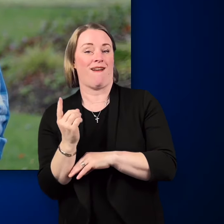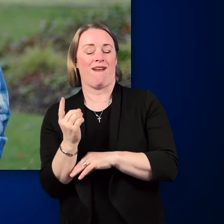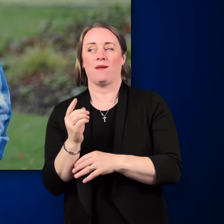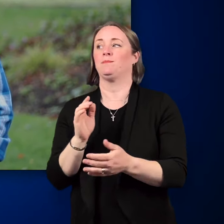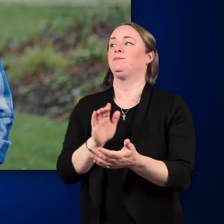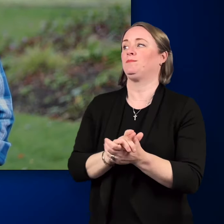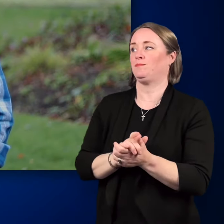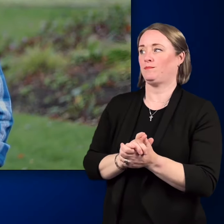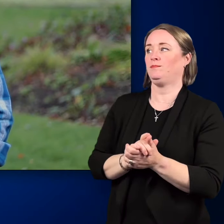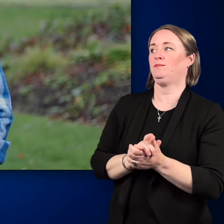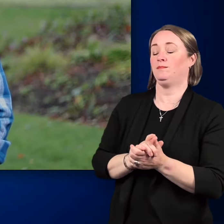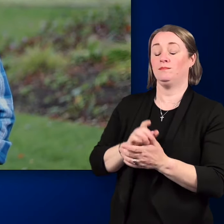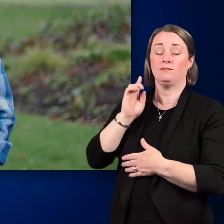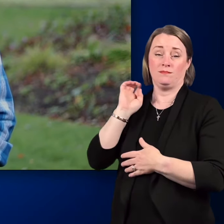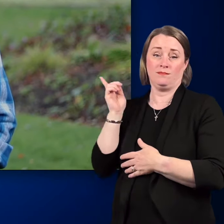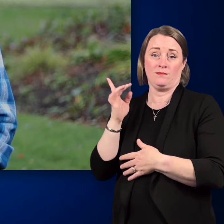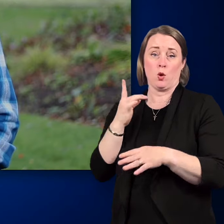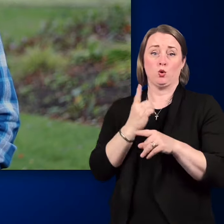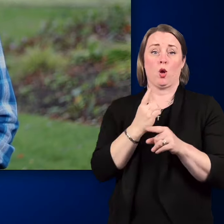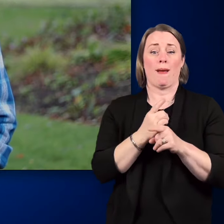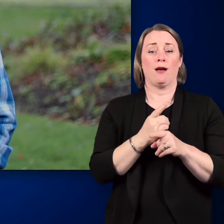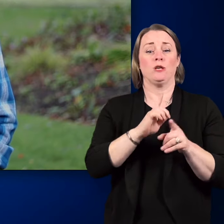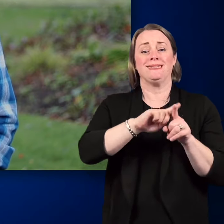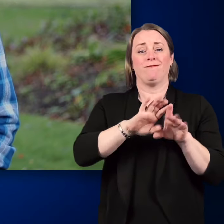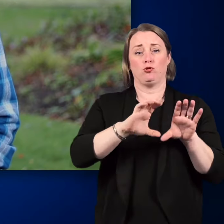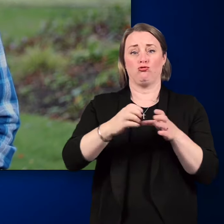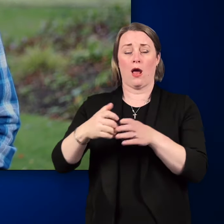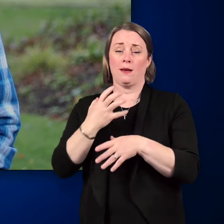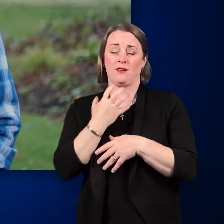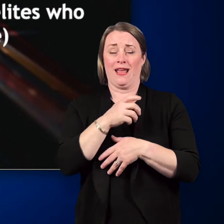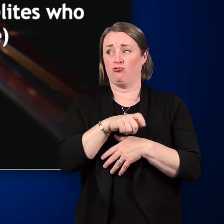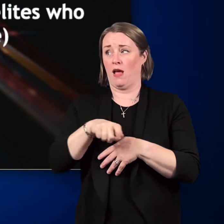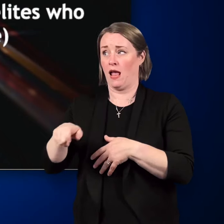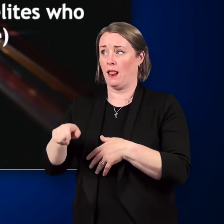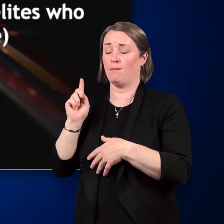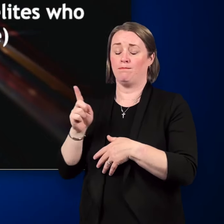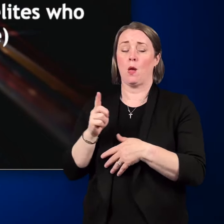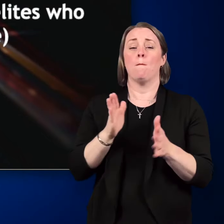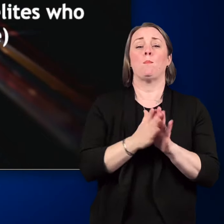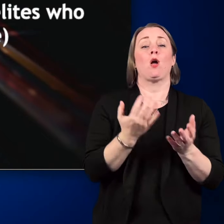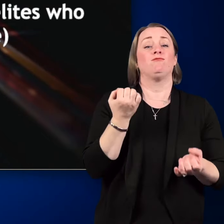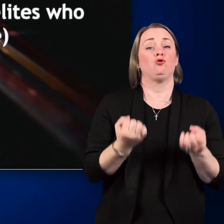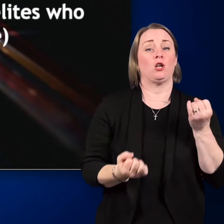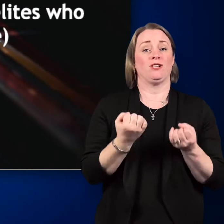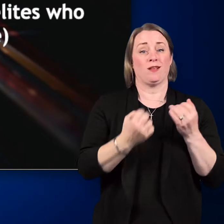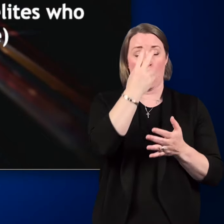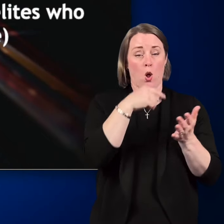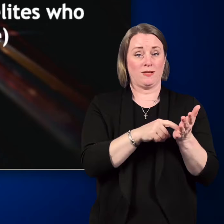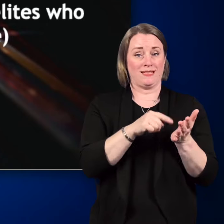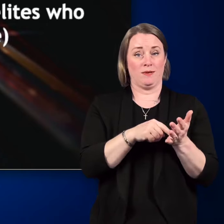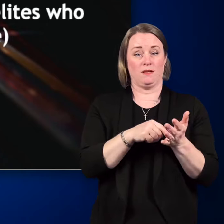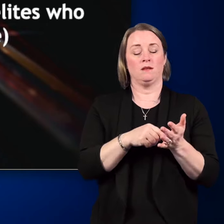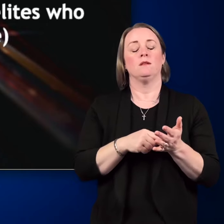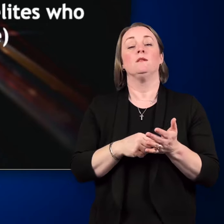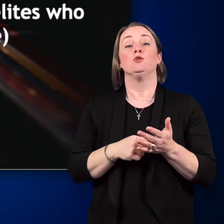discussing the tribes of Israel entering the promised land, it says, these are the nations the Lord